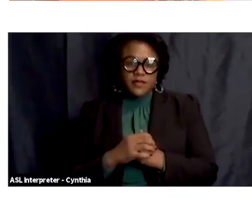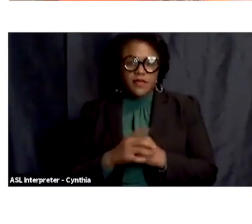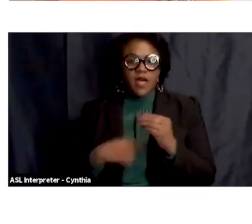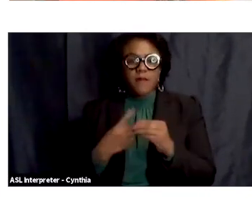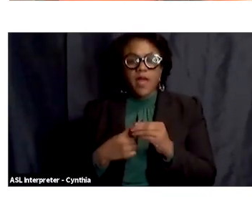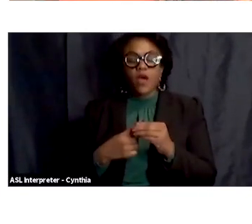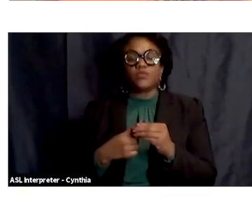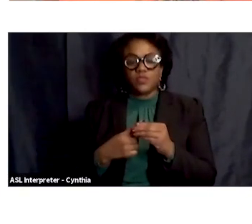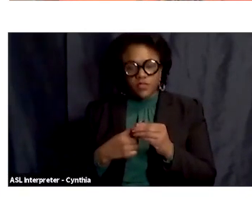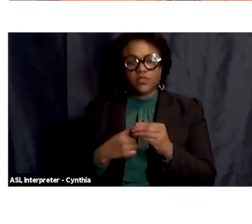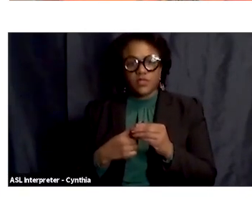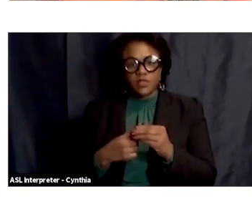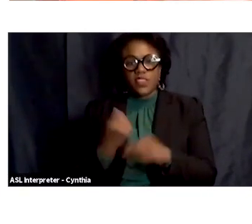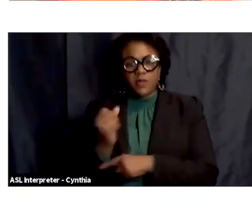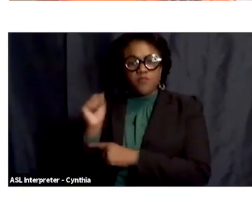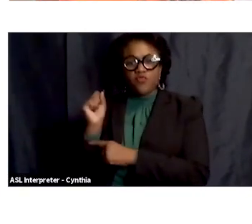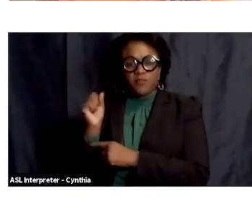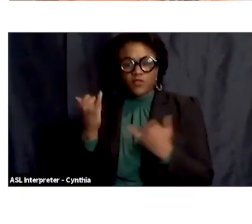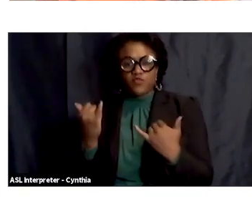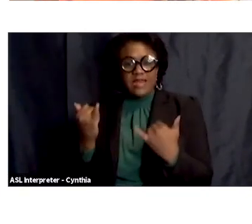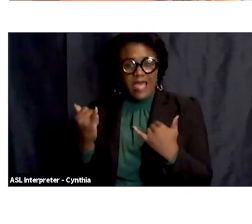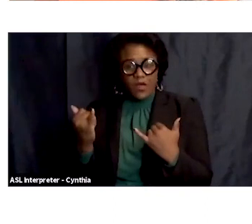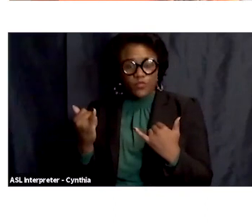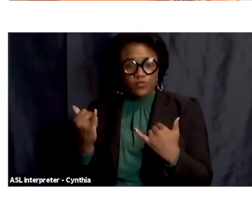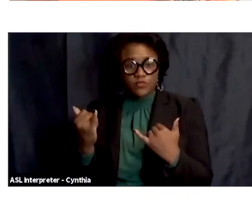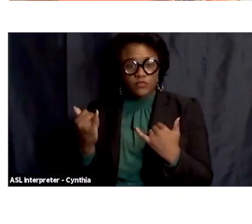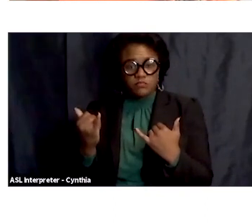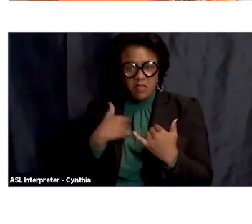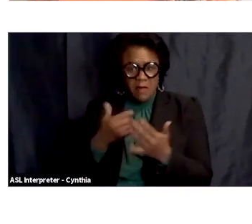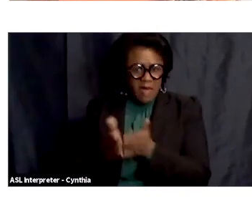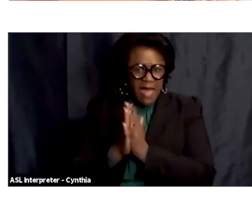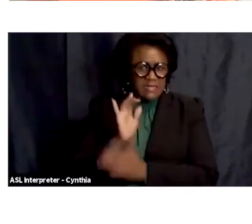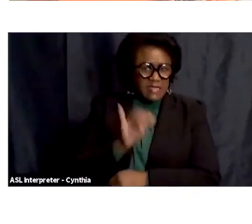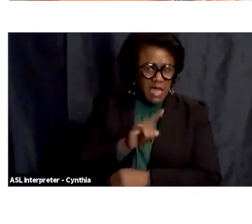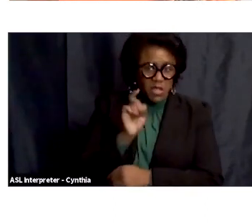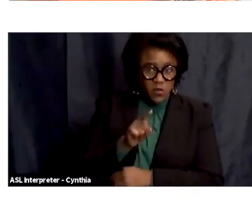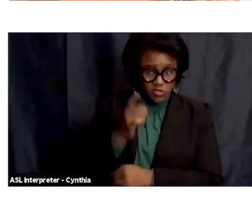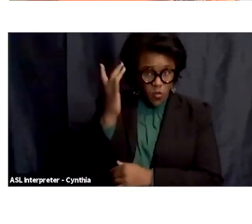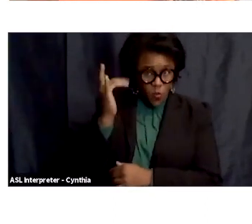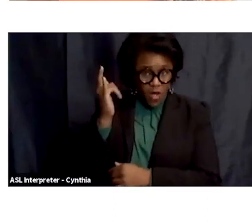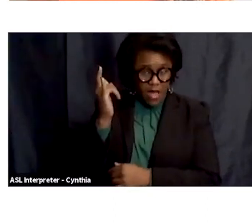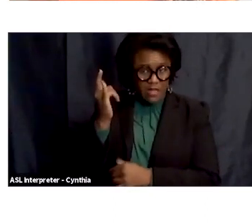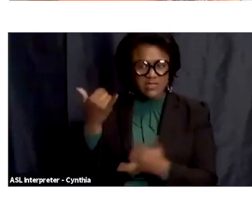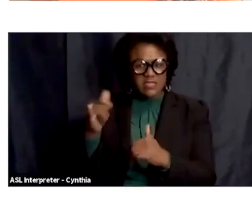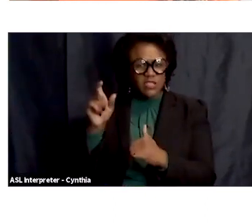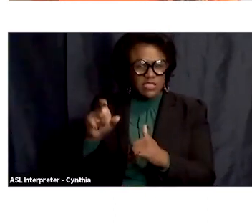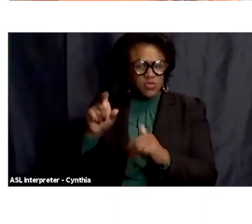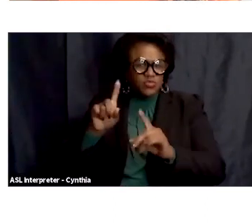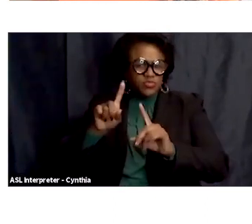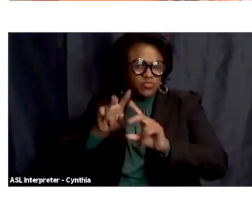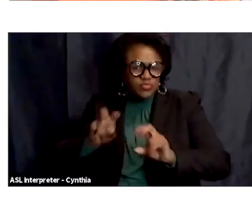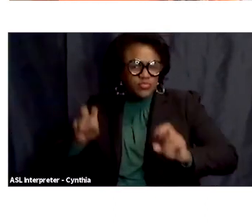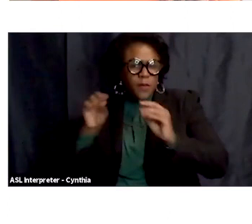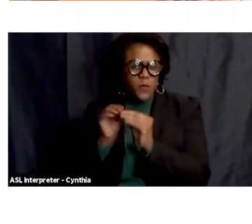the movement that we are in right now. And I ask this as a question because it still deserves a lot of exploration.